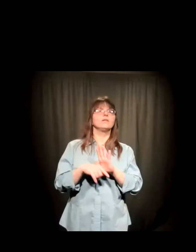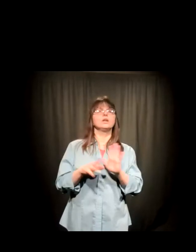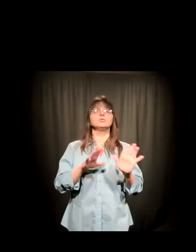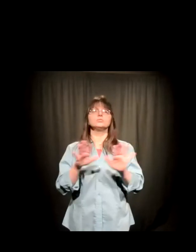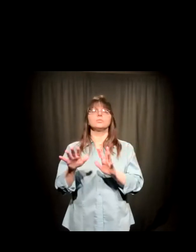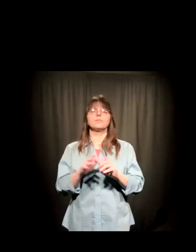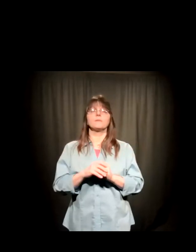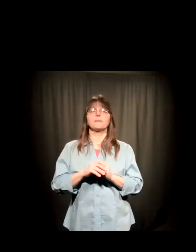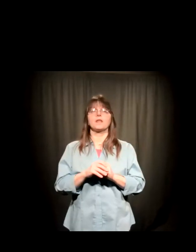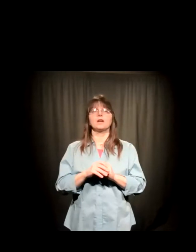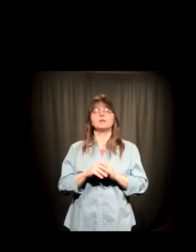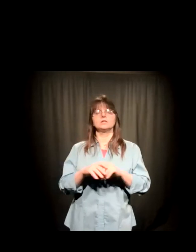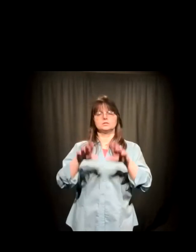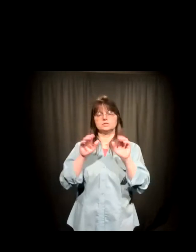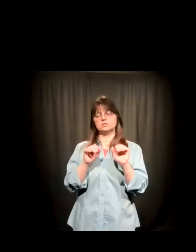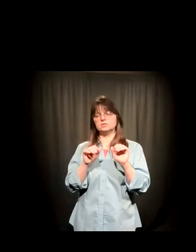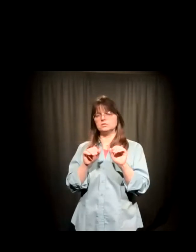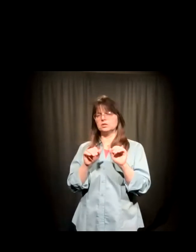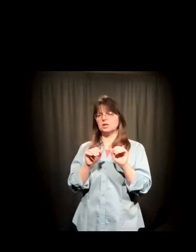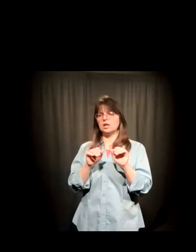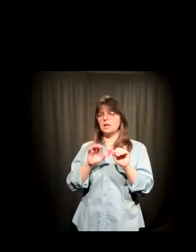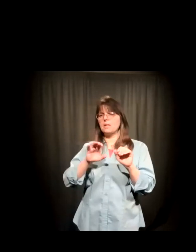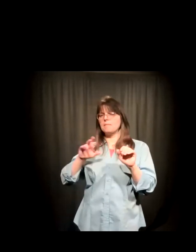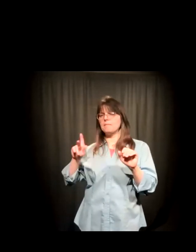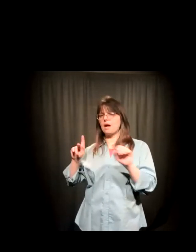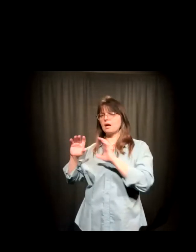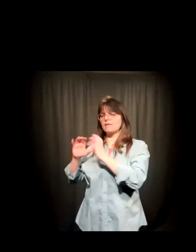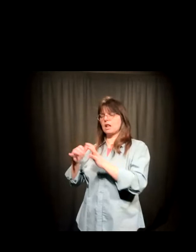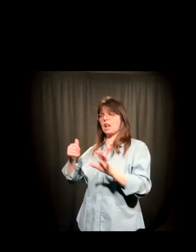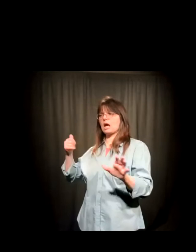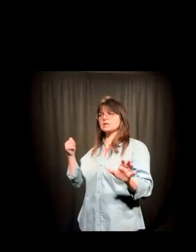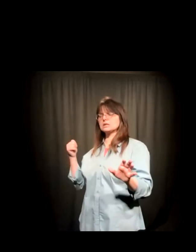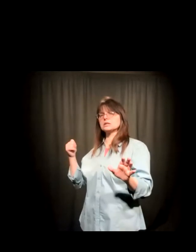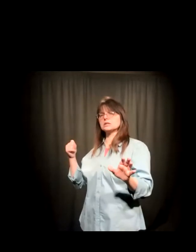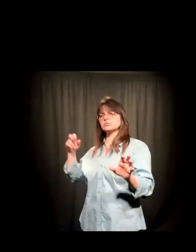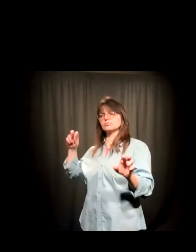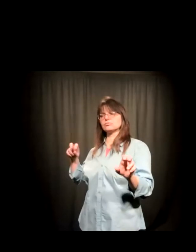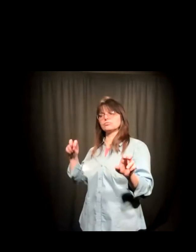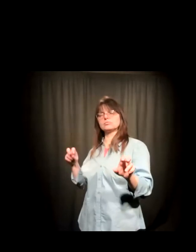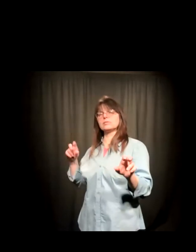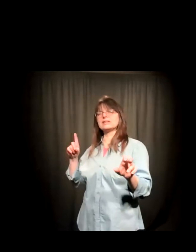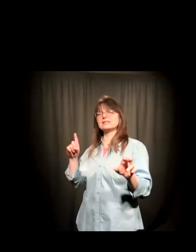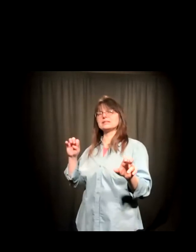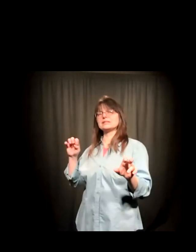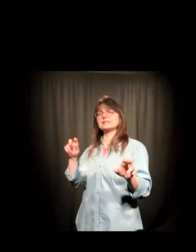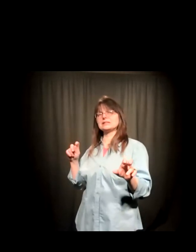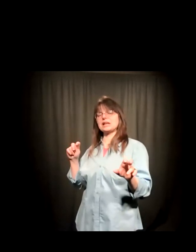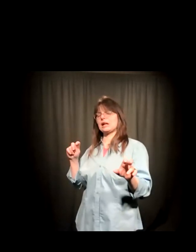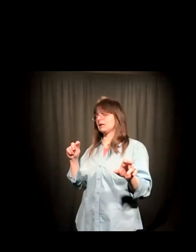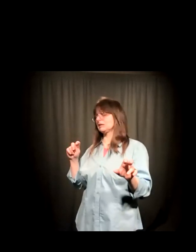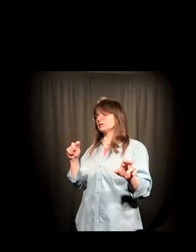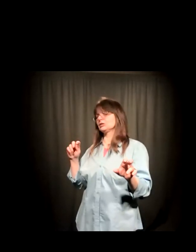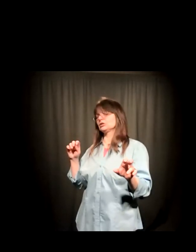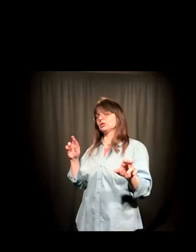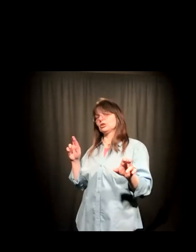class, Alex saw Dexter King, who ran the school, his strong face and his white hair,